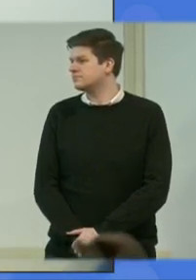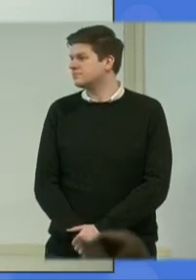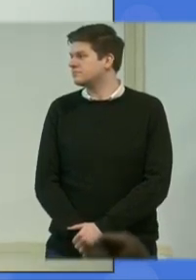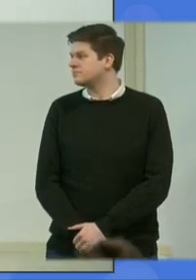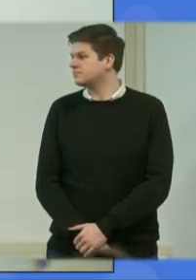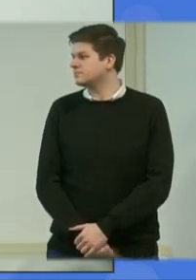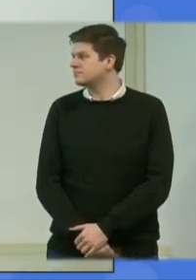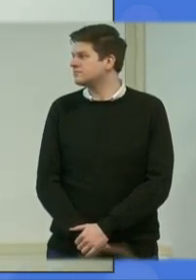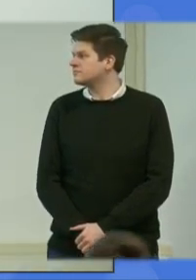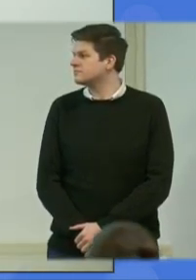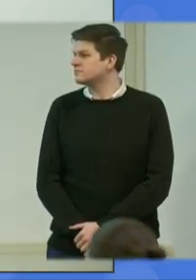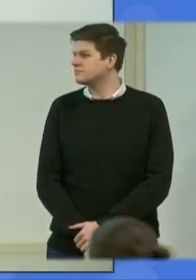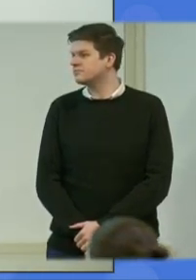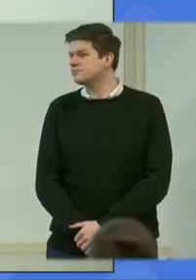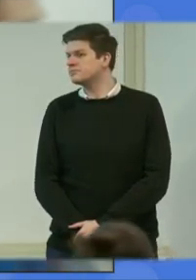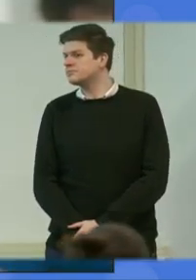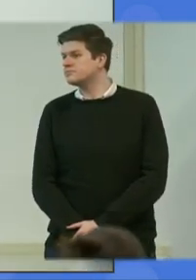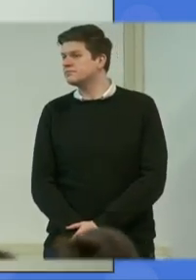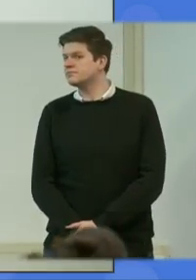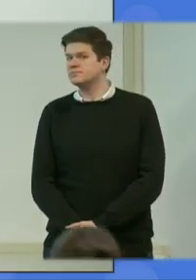Just waiting for my cue.